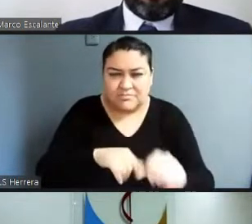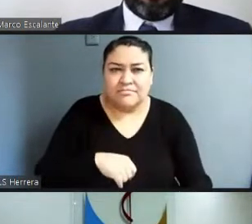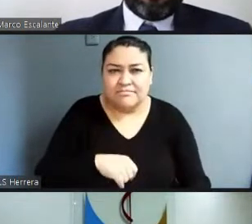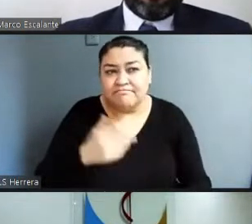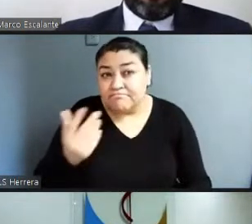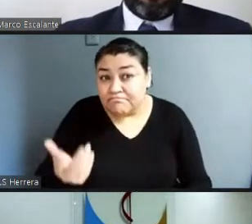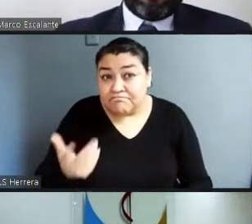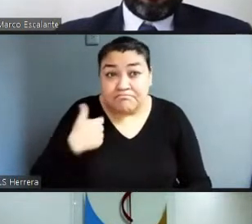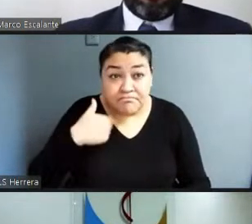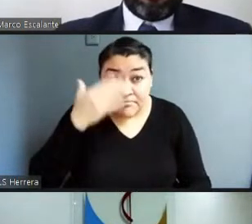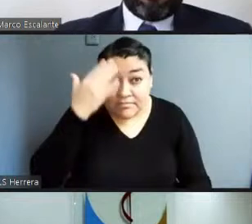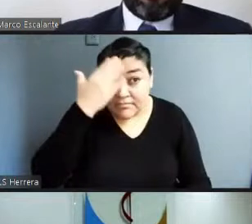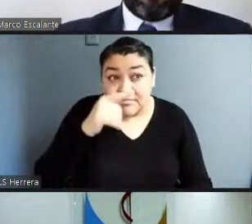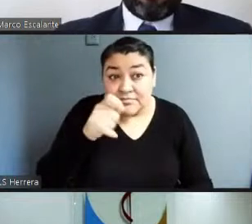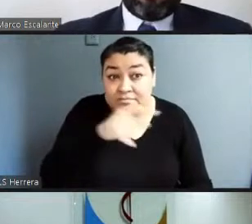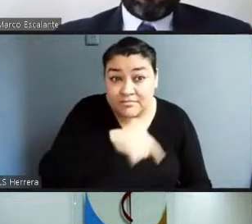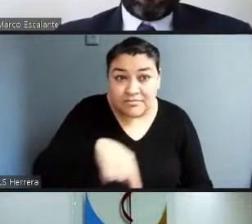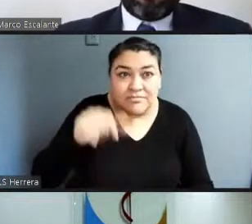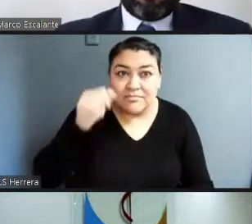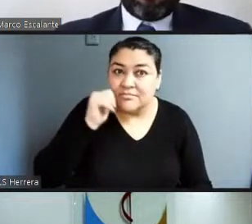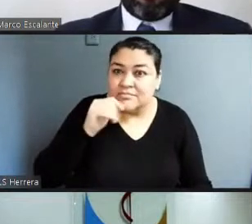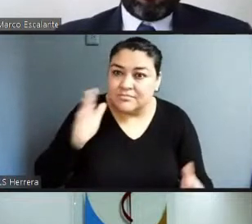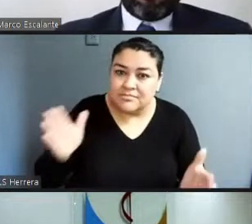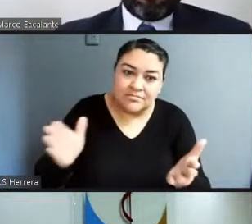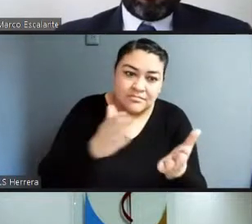to work professionally in certain areas